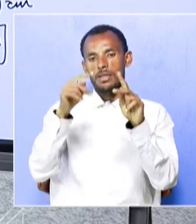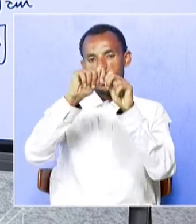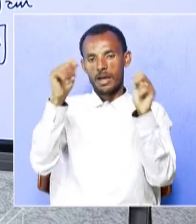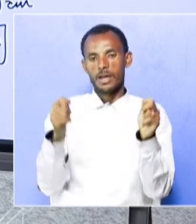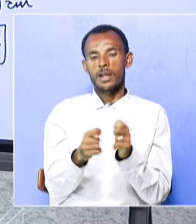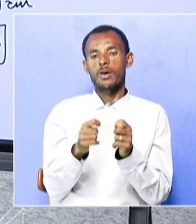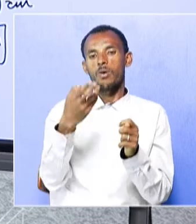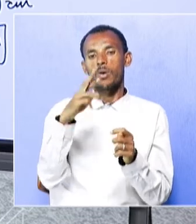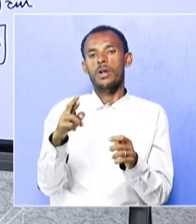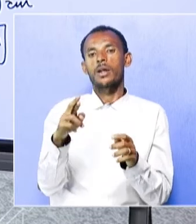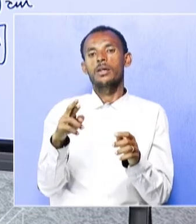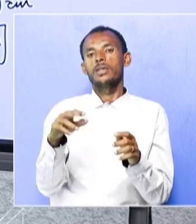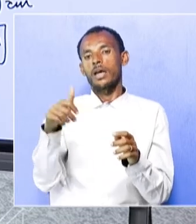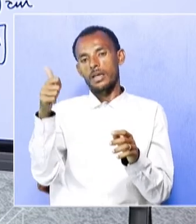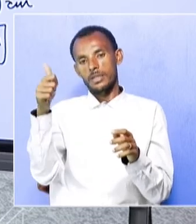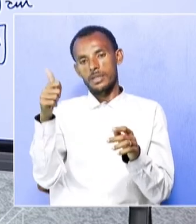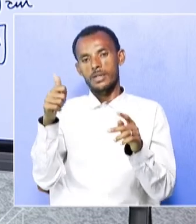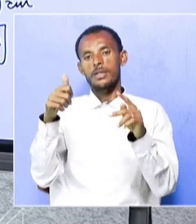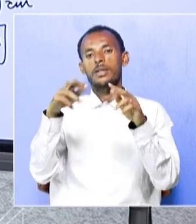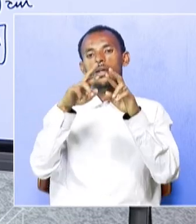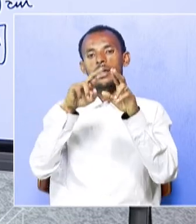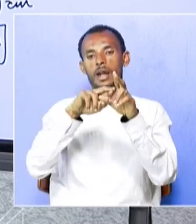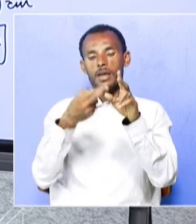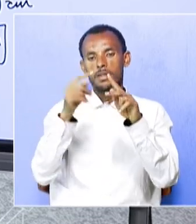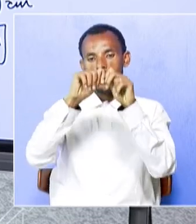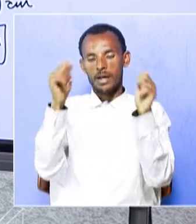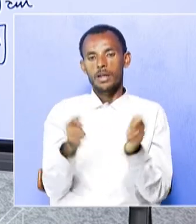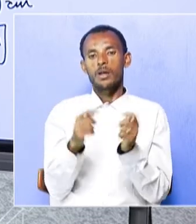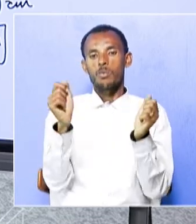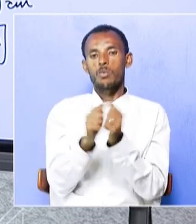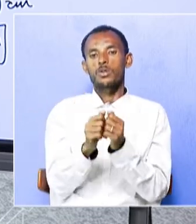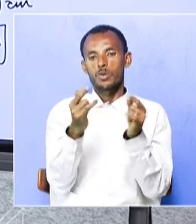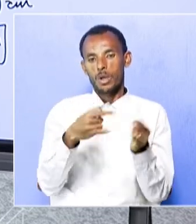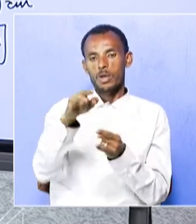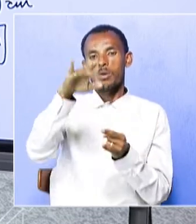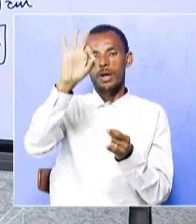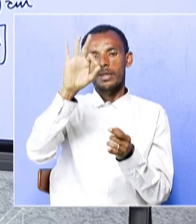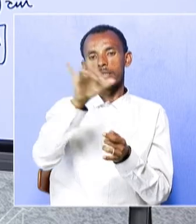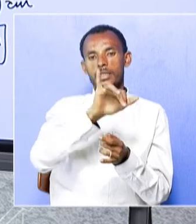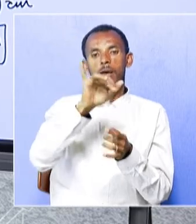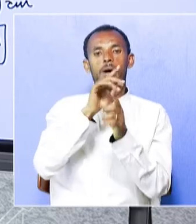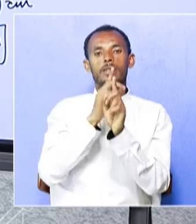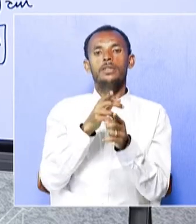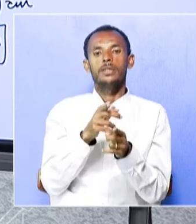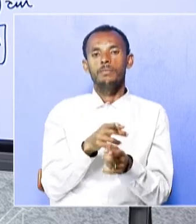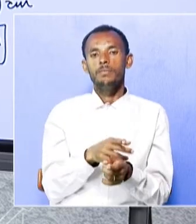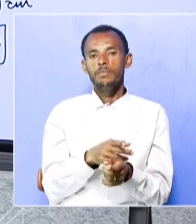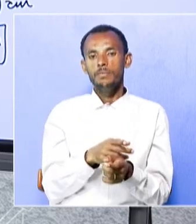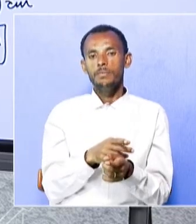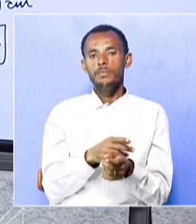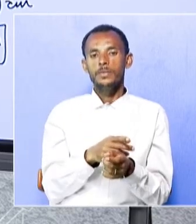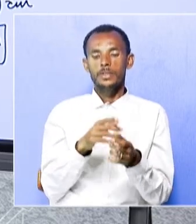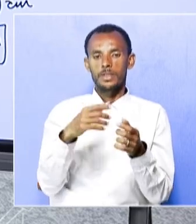or this right triangle, right? Both way you will get the same answer. If you are taking